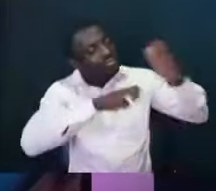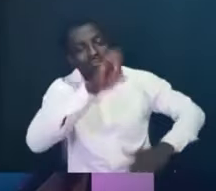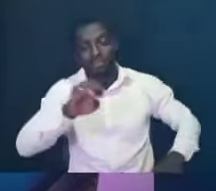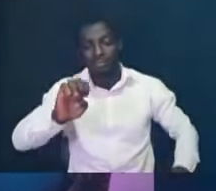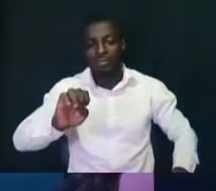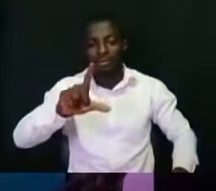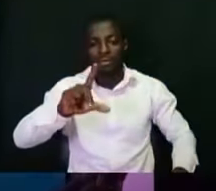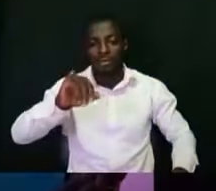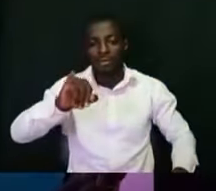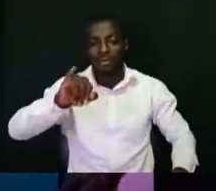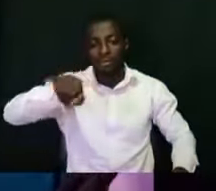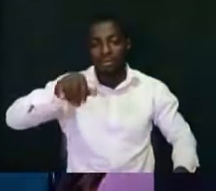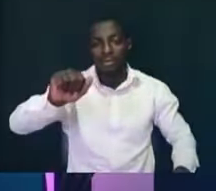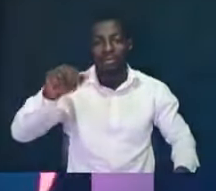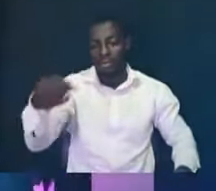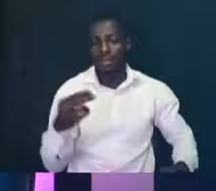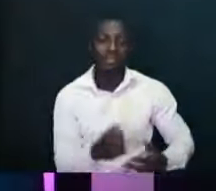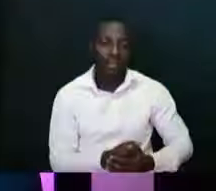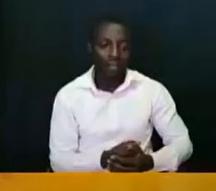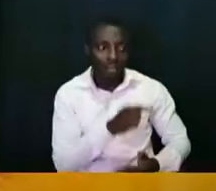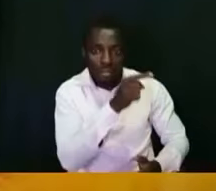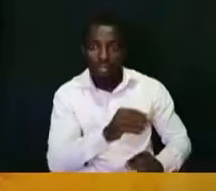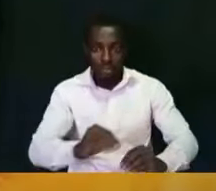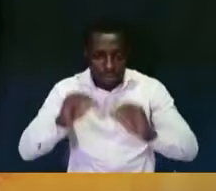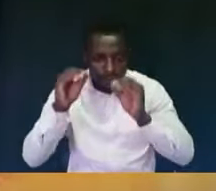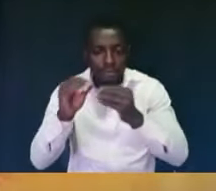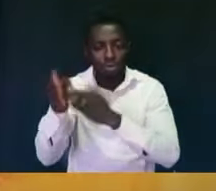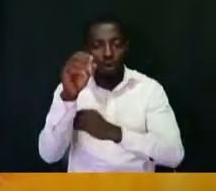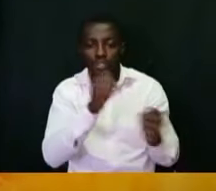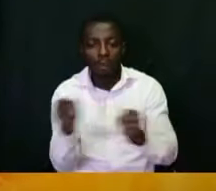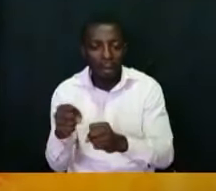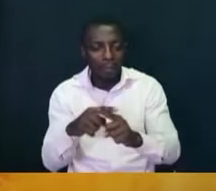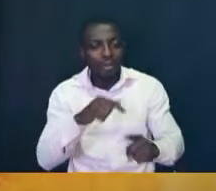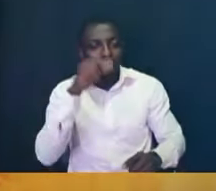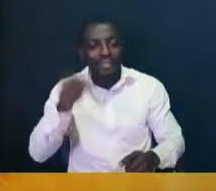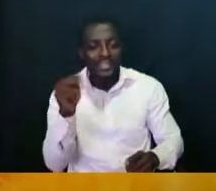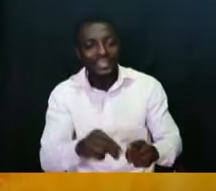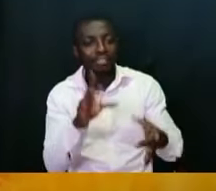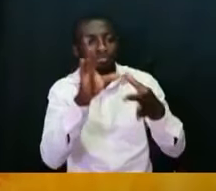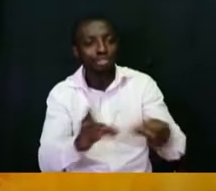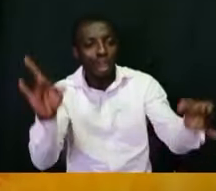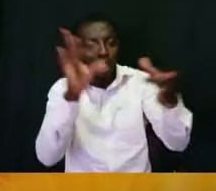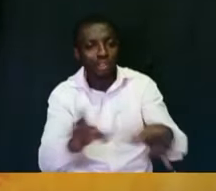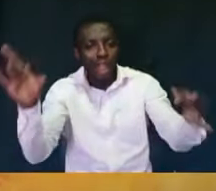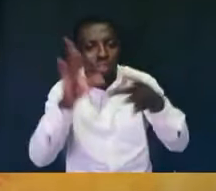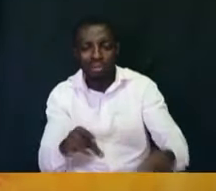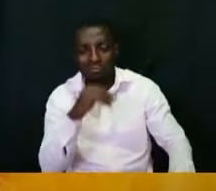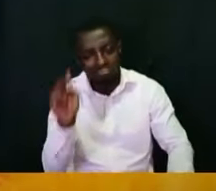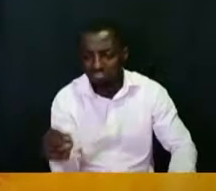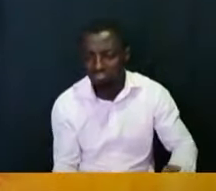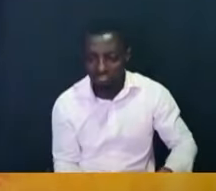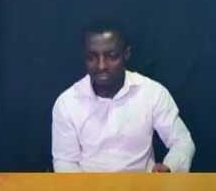about the power of God with that blackboard. Yeah. Of chire nyamitumi a wanfa blackboard bi anchre. He